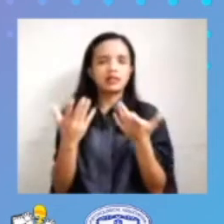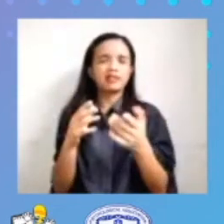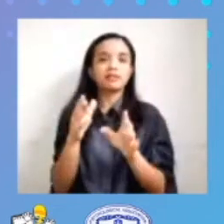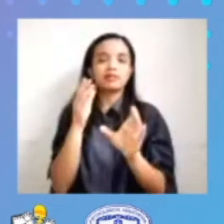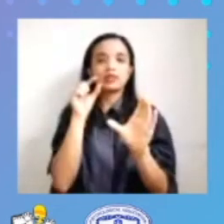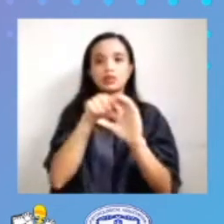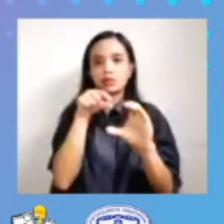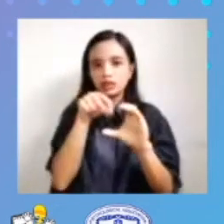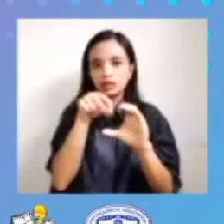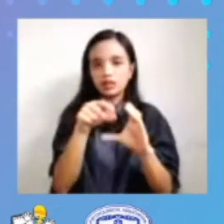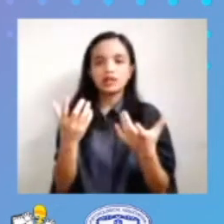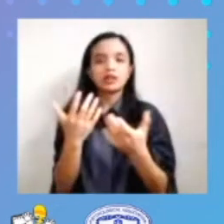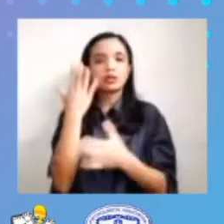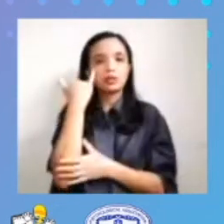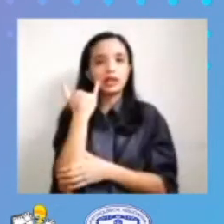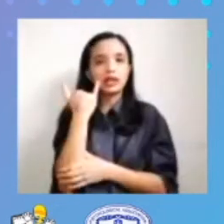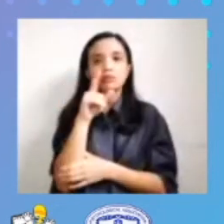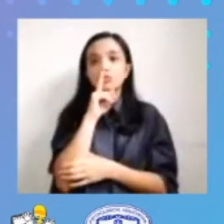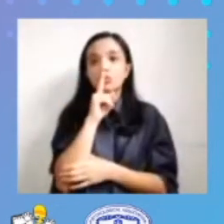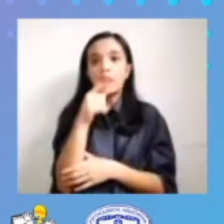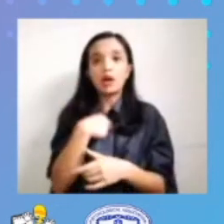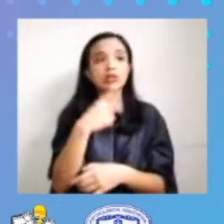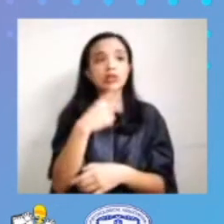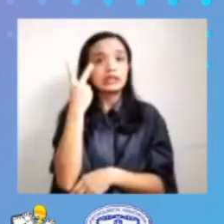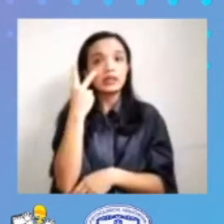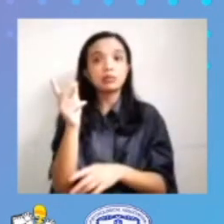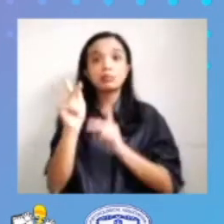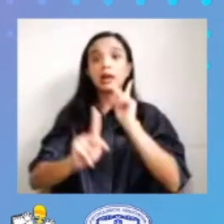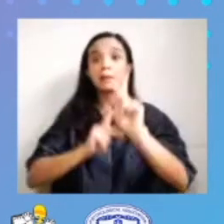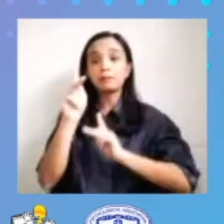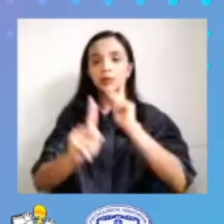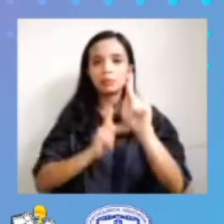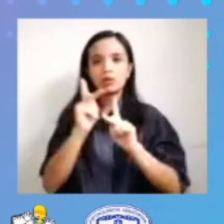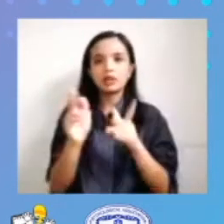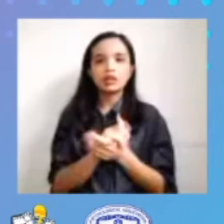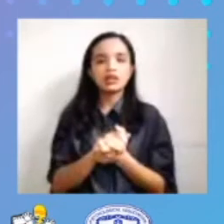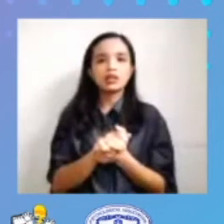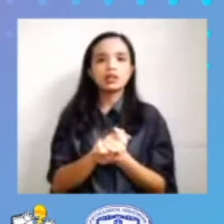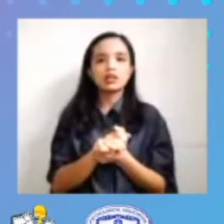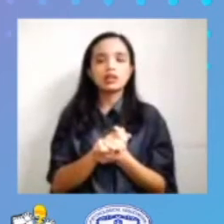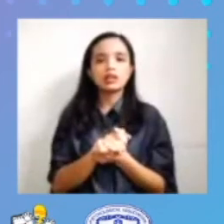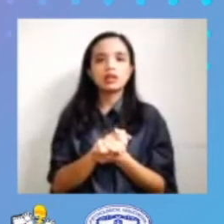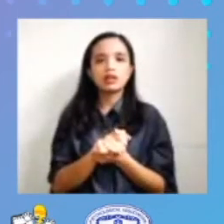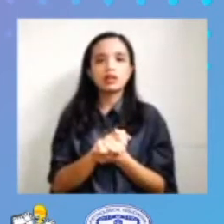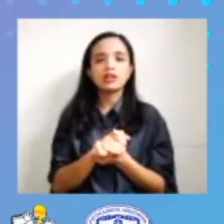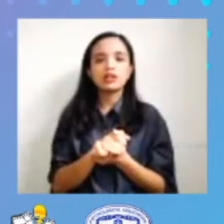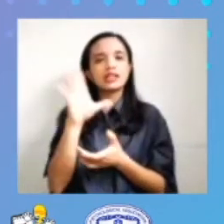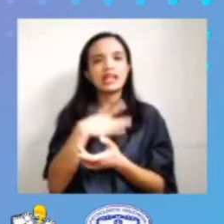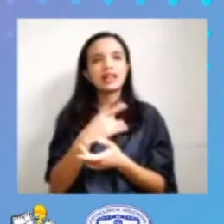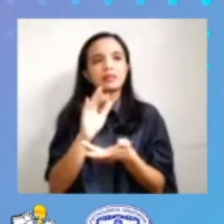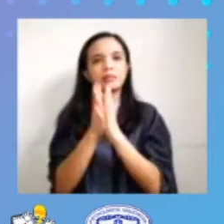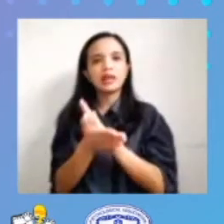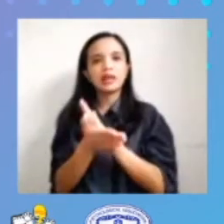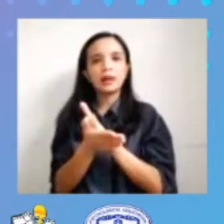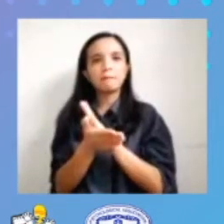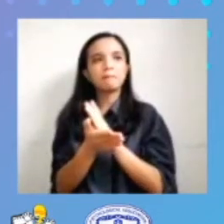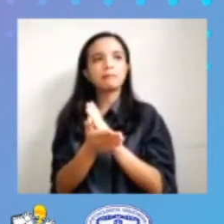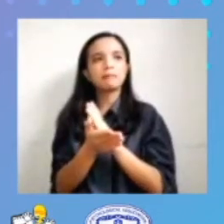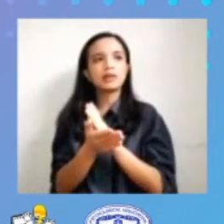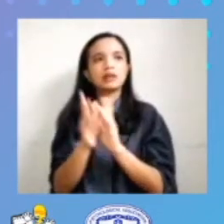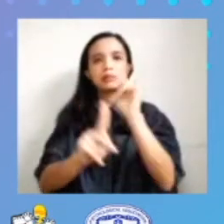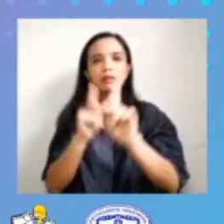na bumibigat yung dalawa, hindi, joke lang yan. Pero totoo naman, di ba? You drink that water. Kumuha ka ng tubig na pwede mong inumin